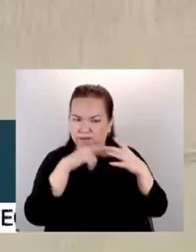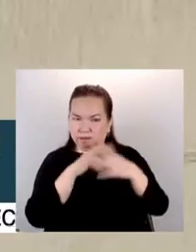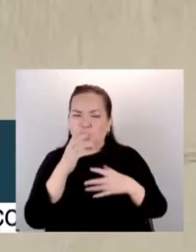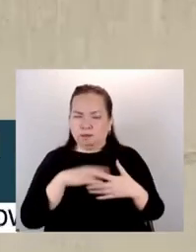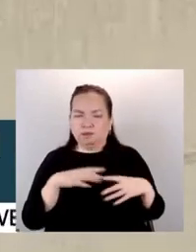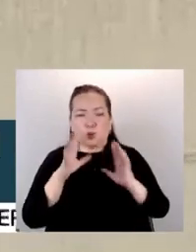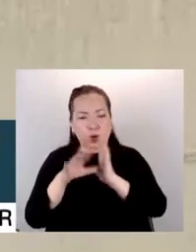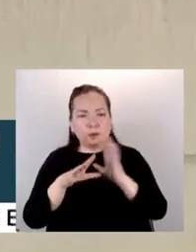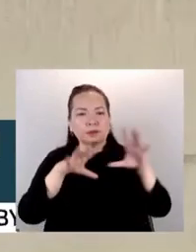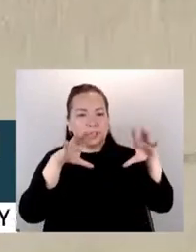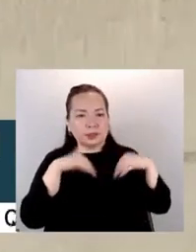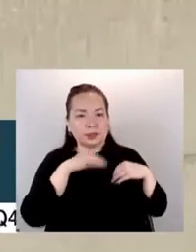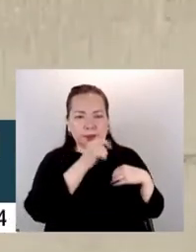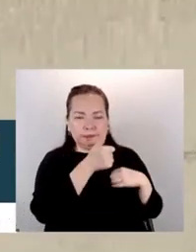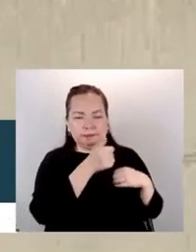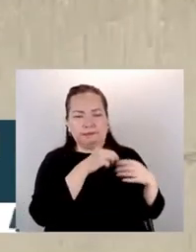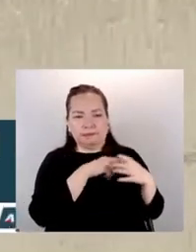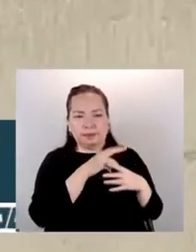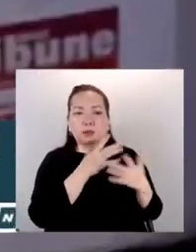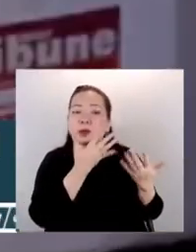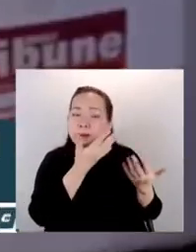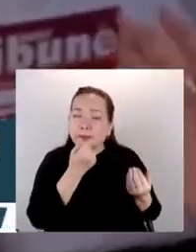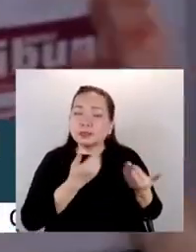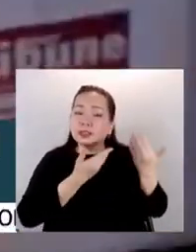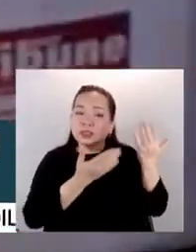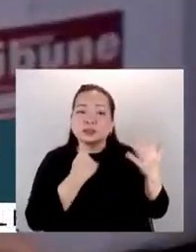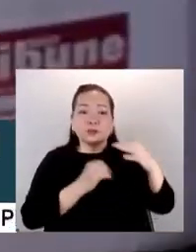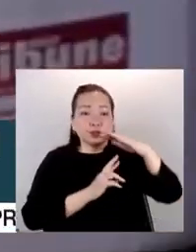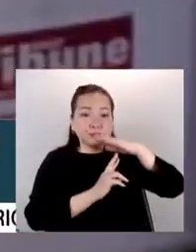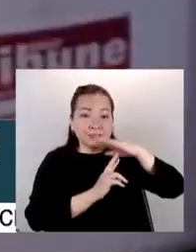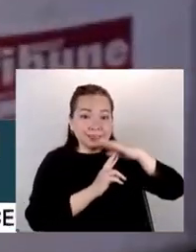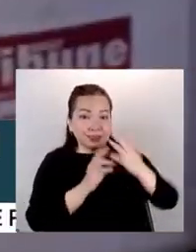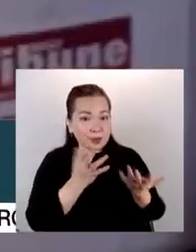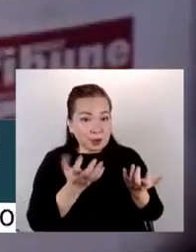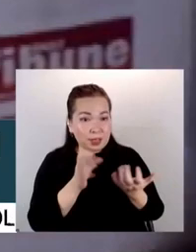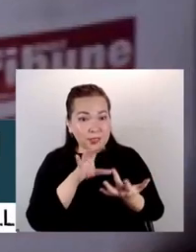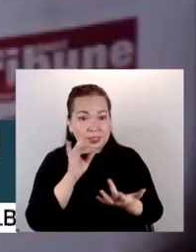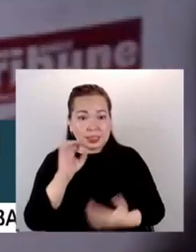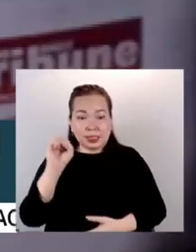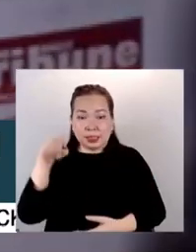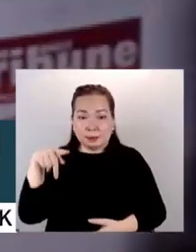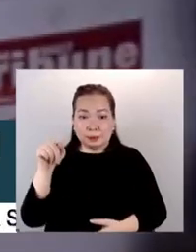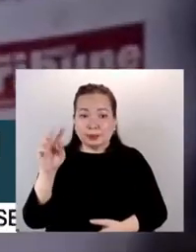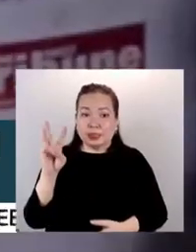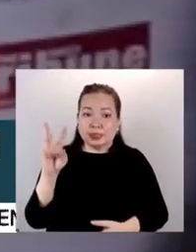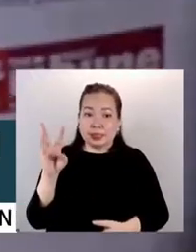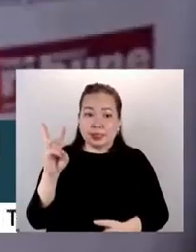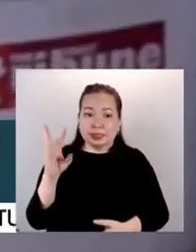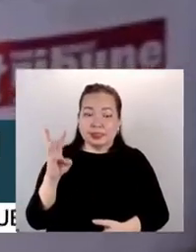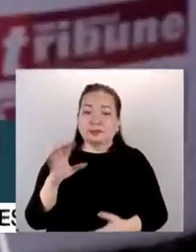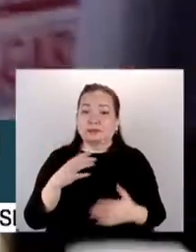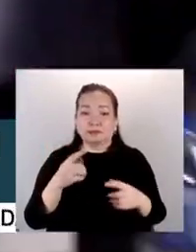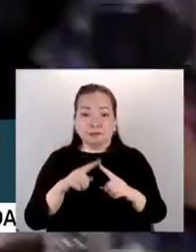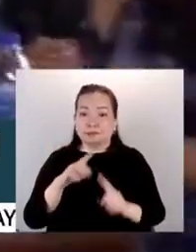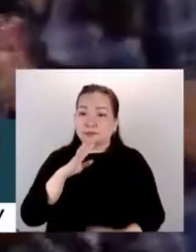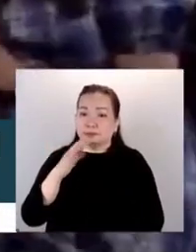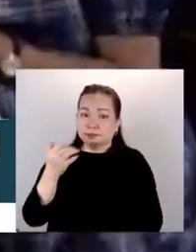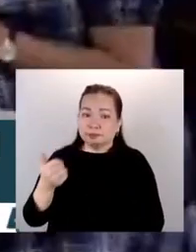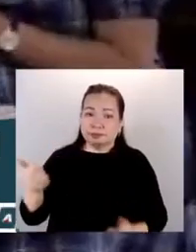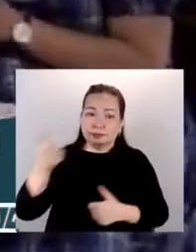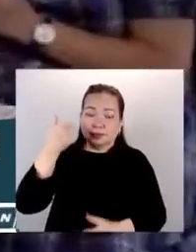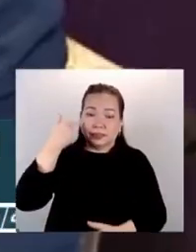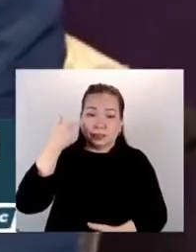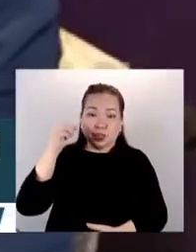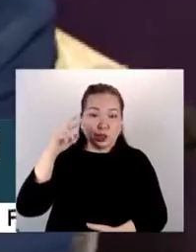request to avail of optional retirement, which will be effective September 16th. Garcia, however, says the move will not affect the